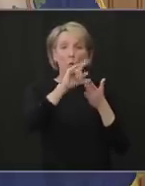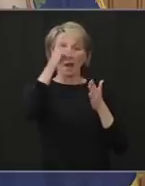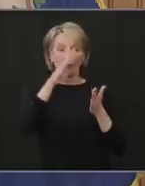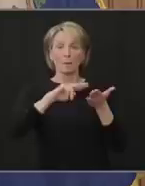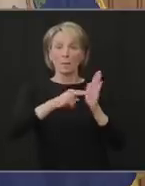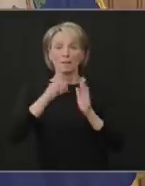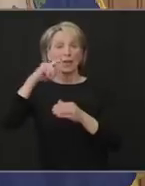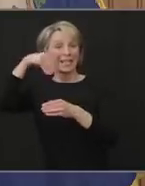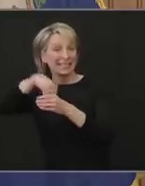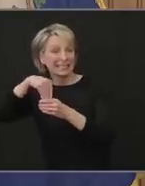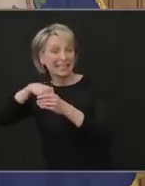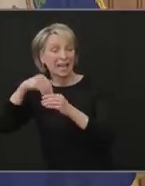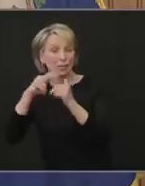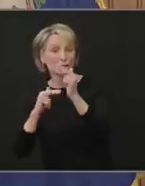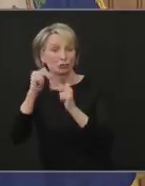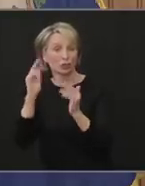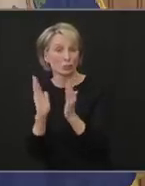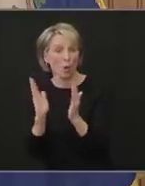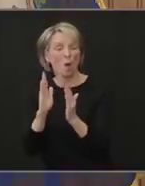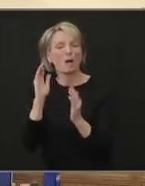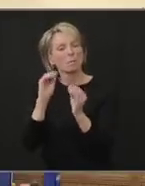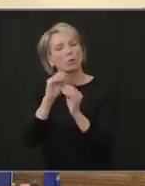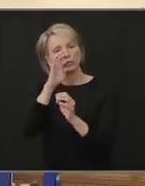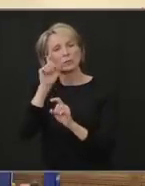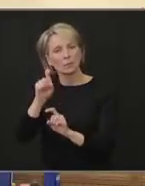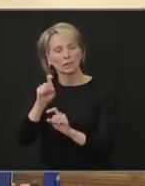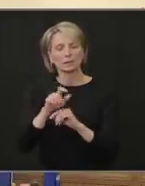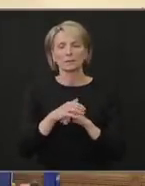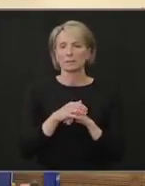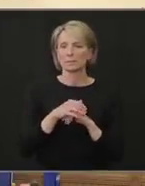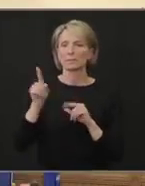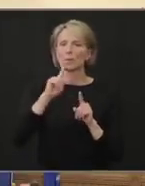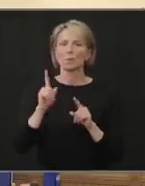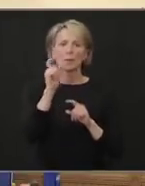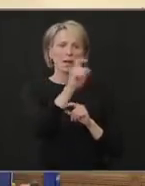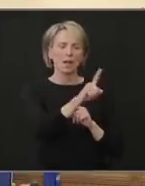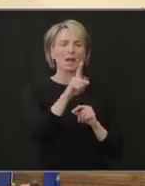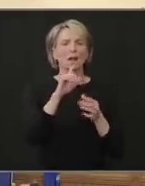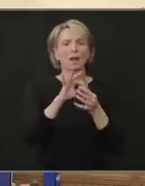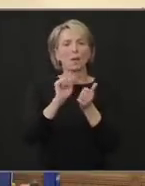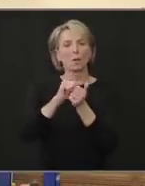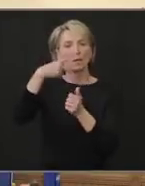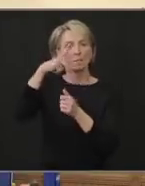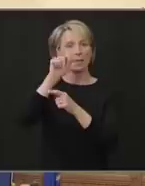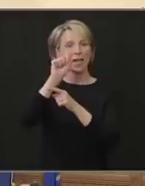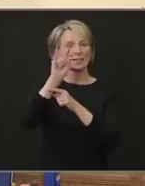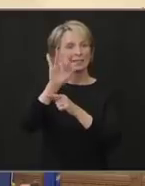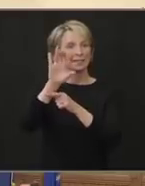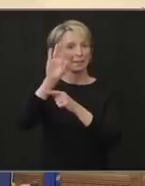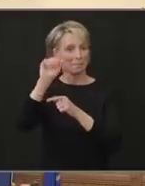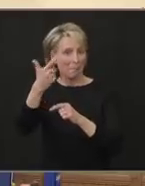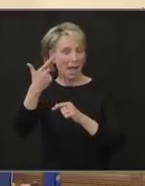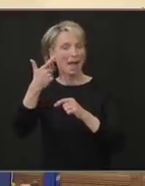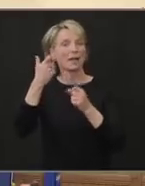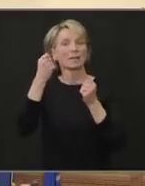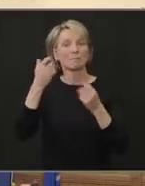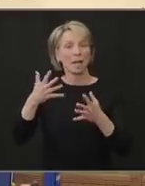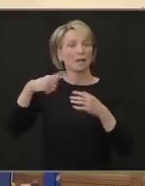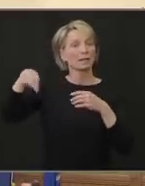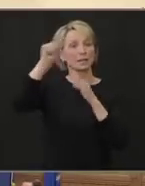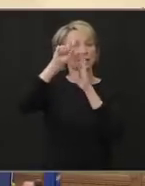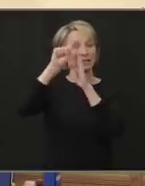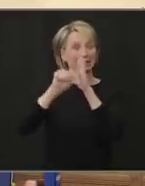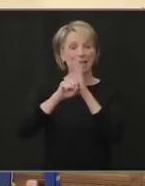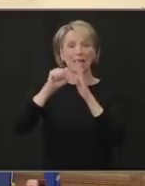a lot more strict. Sorry. Sorry, on the plastic bags, several New England states are now lifting that ban. Are you saying you're going to lift the ban?